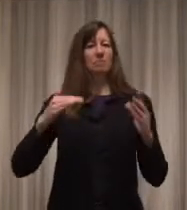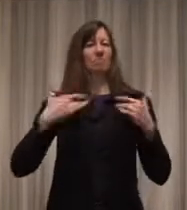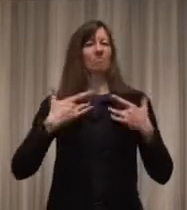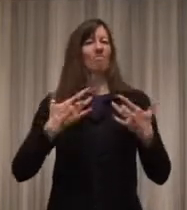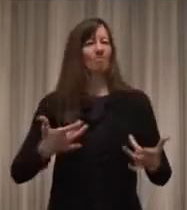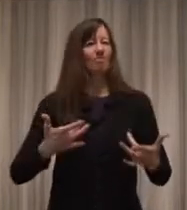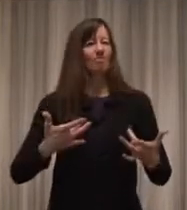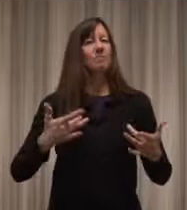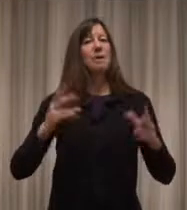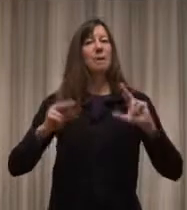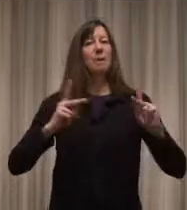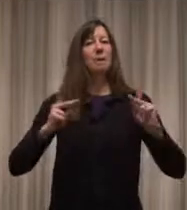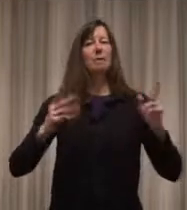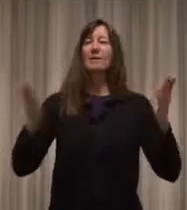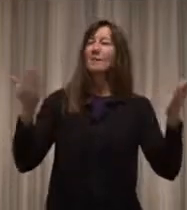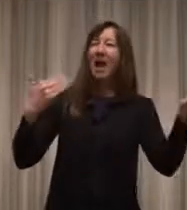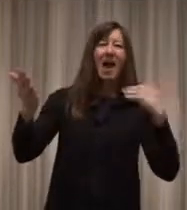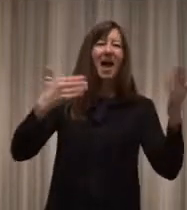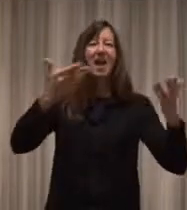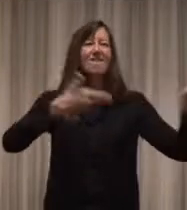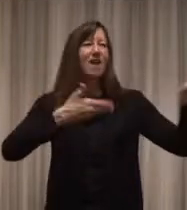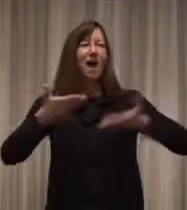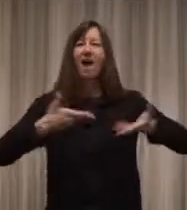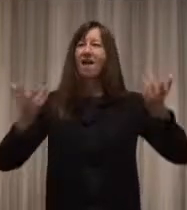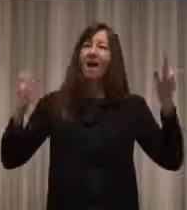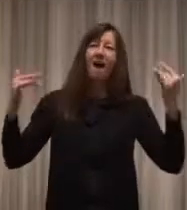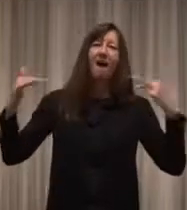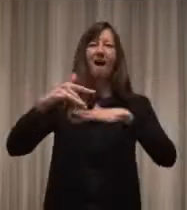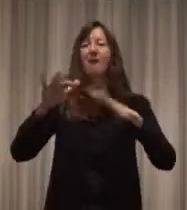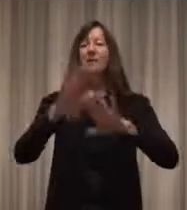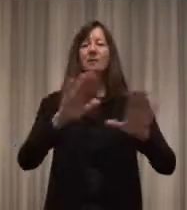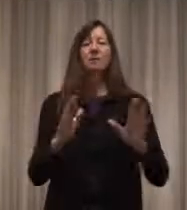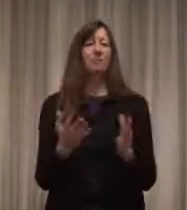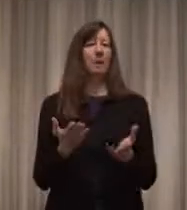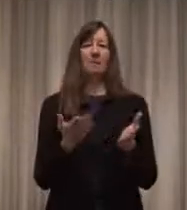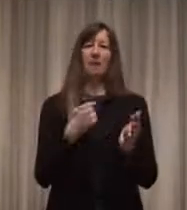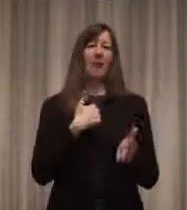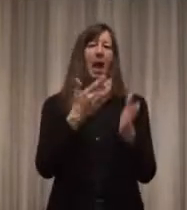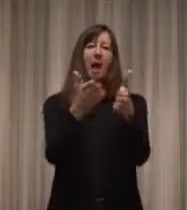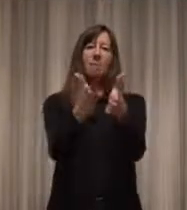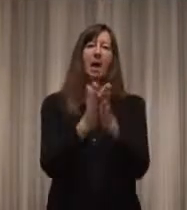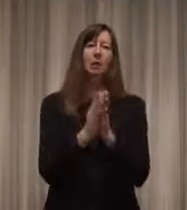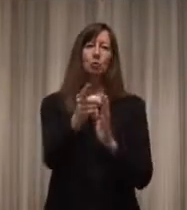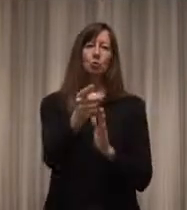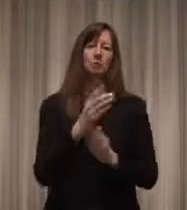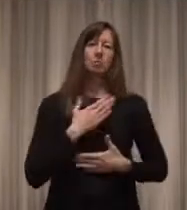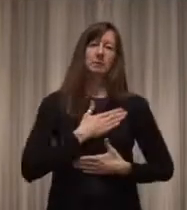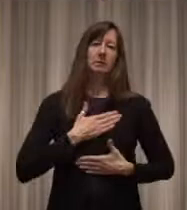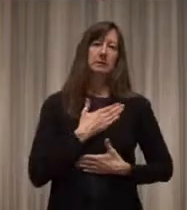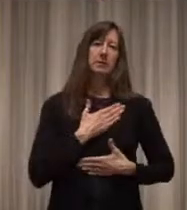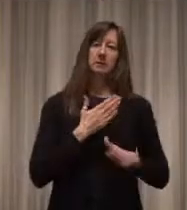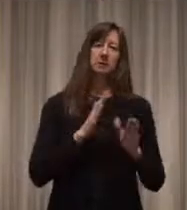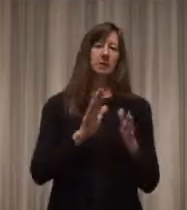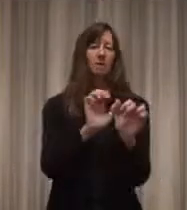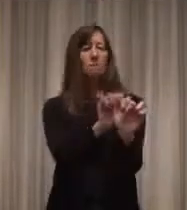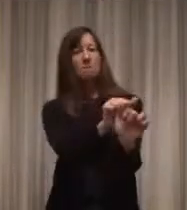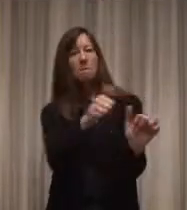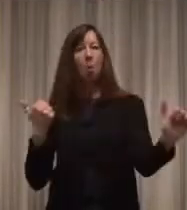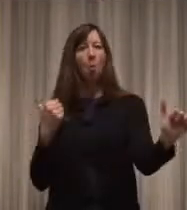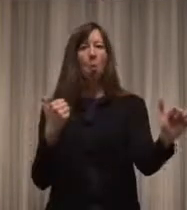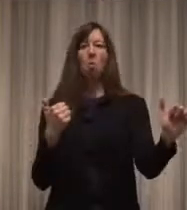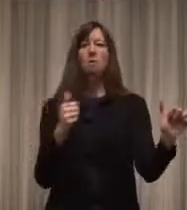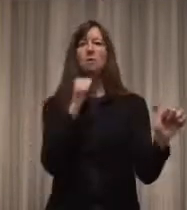like to do, but would really ask people to try to not do those kinds of gatherings and other social